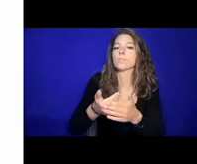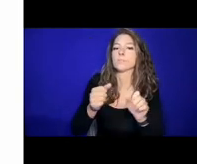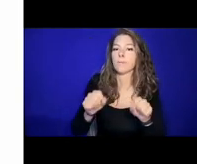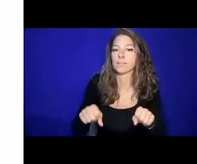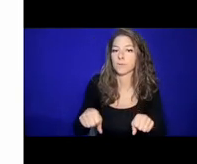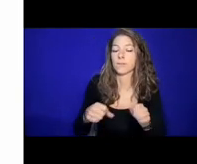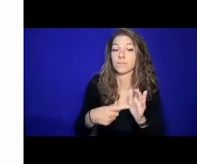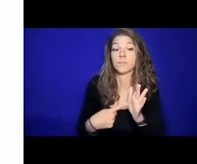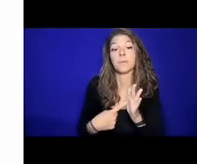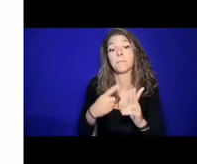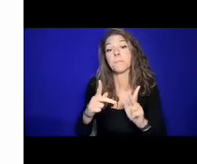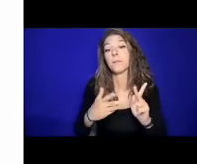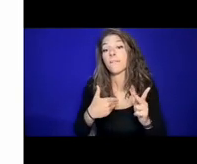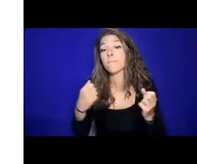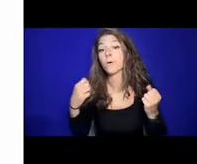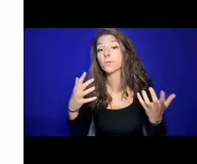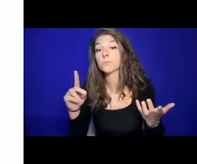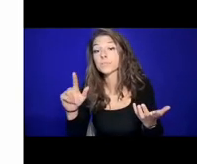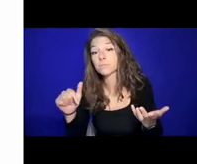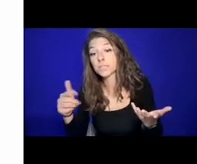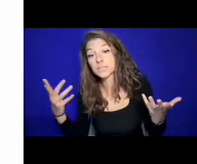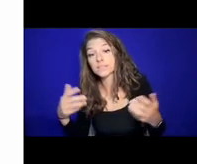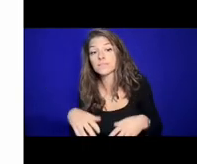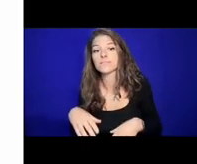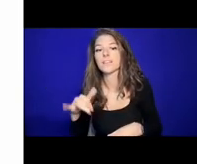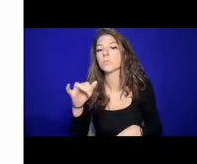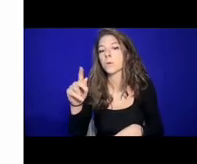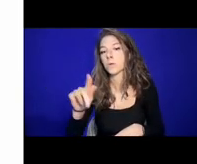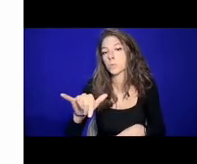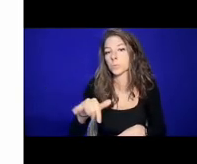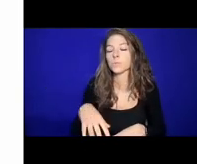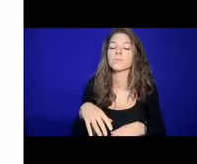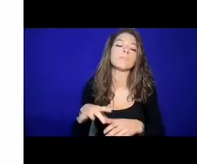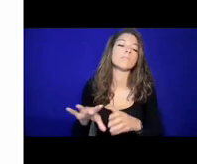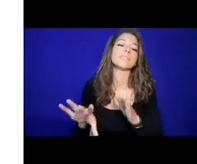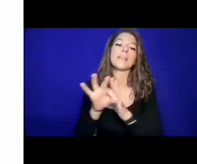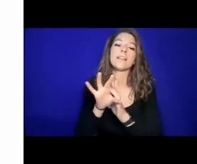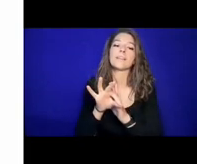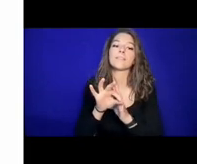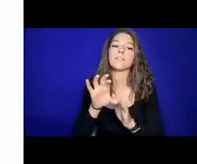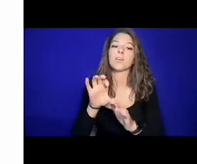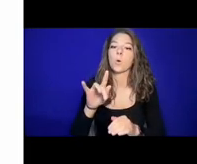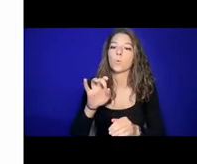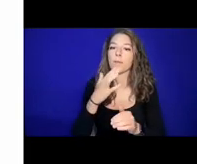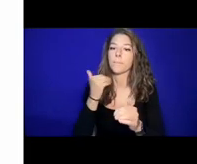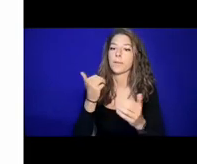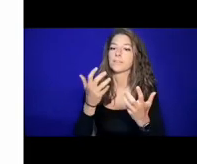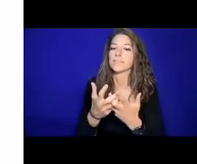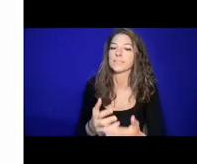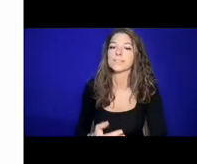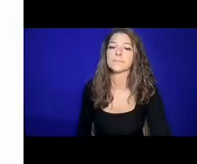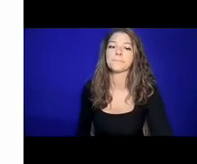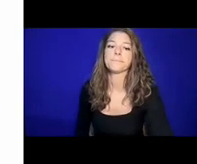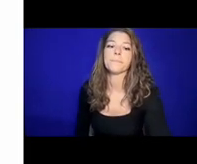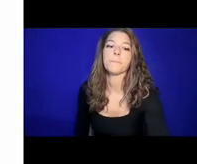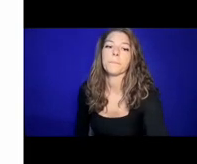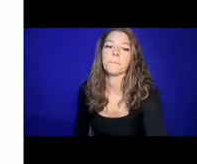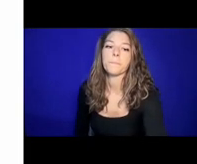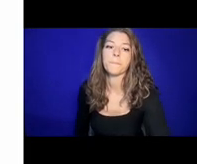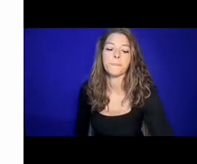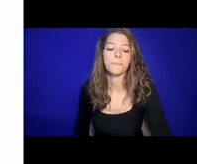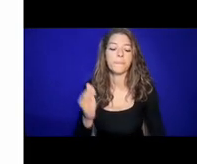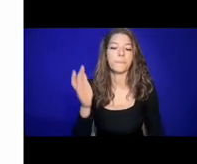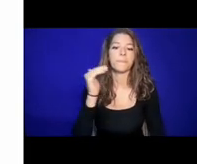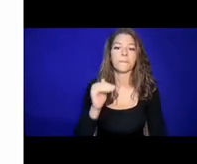possible. Sometimes people have multiple disabilities, and that's okay. You're just selecting the code that best fits. We can go to the